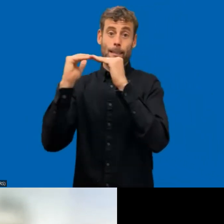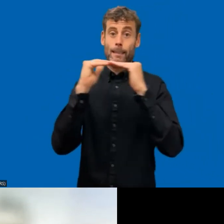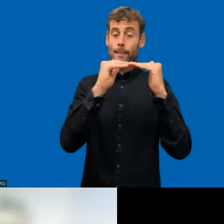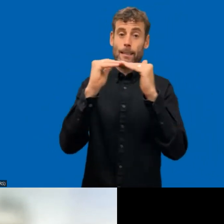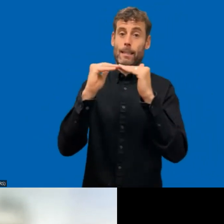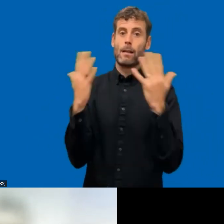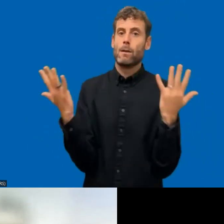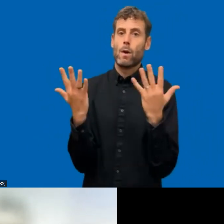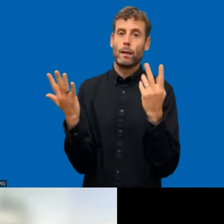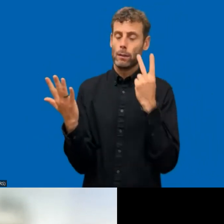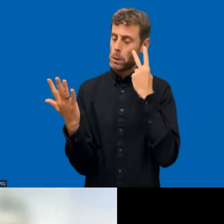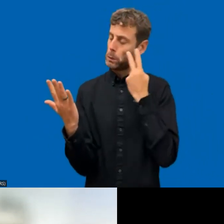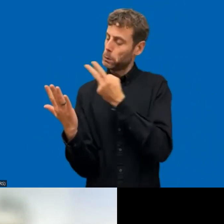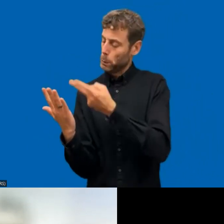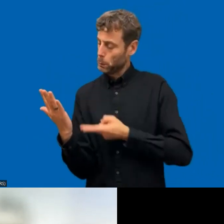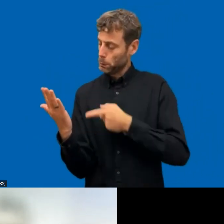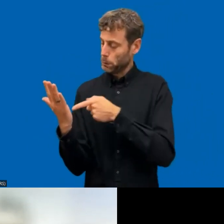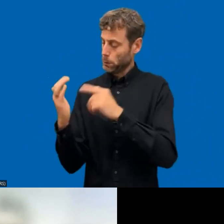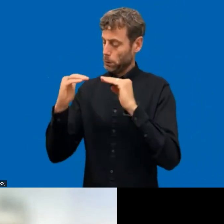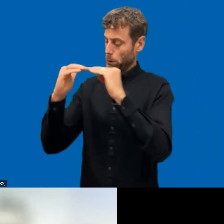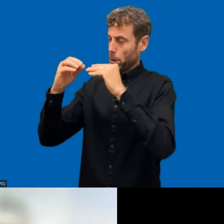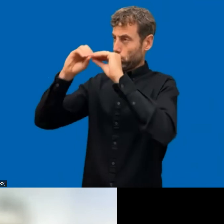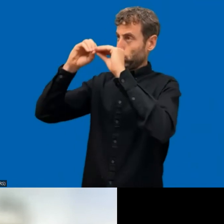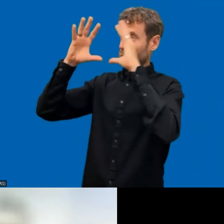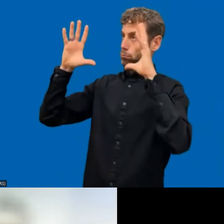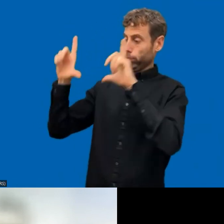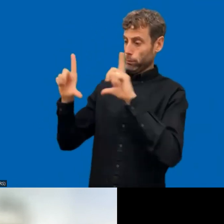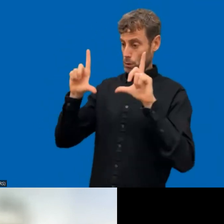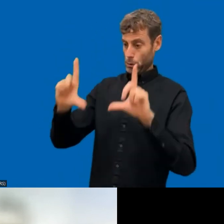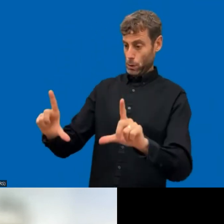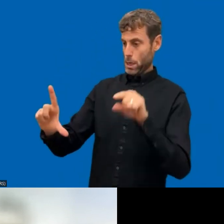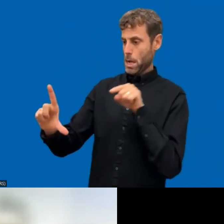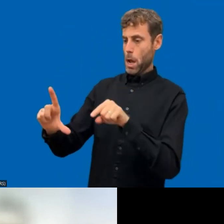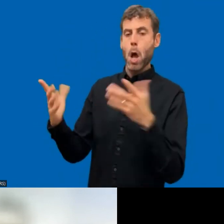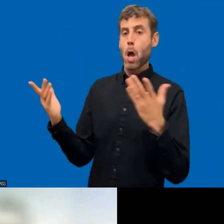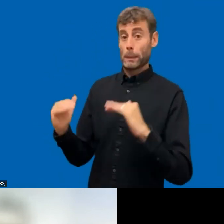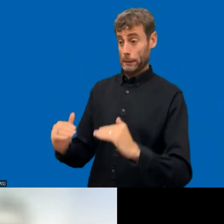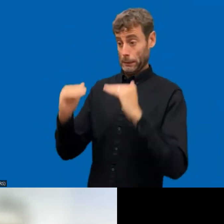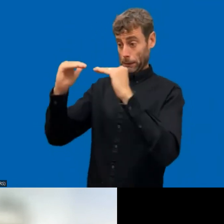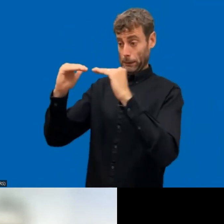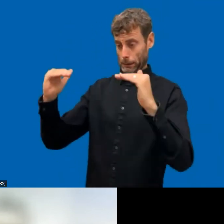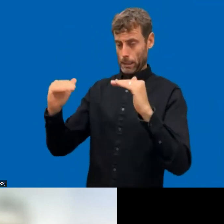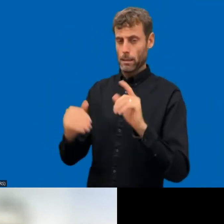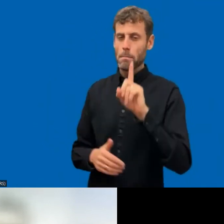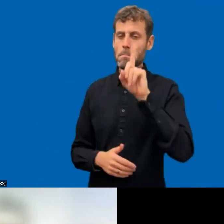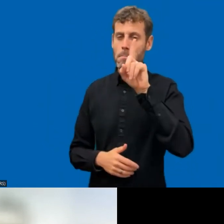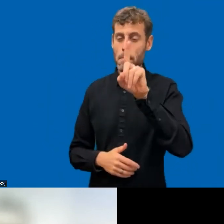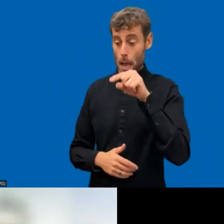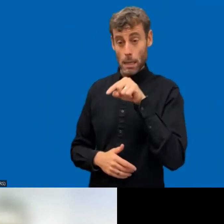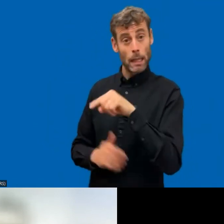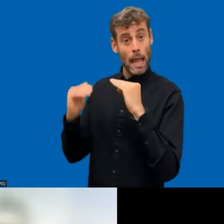other. So a clear framework. That I think it would be very helpful to have